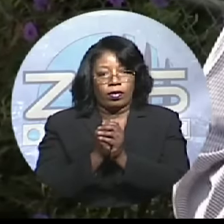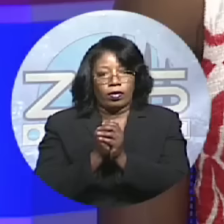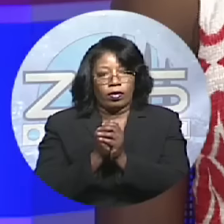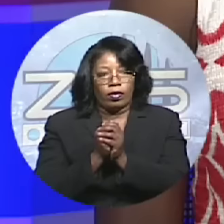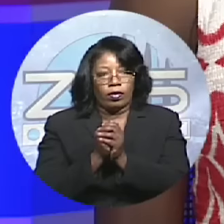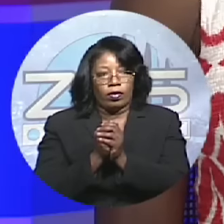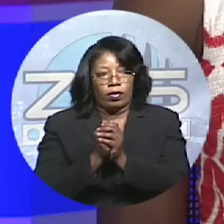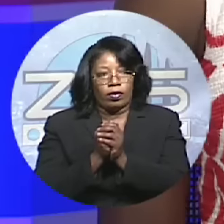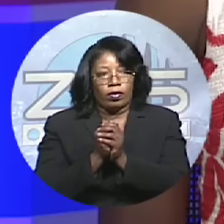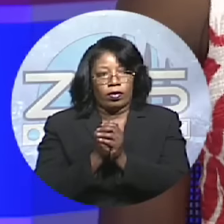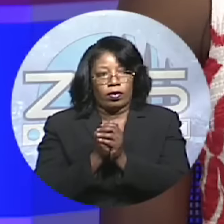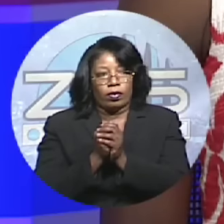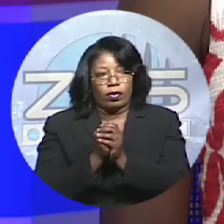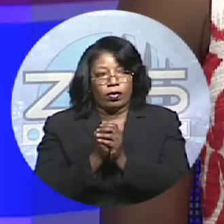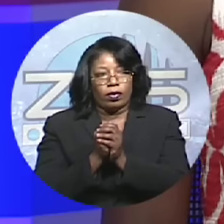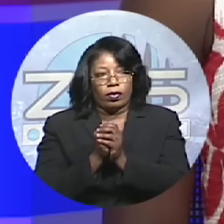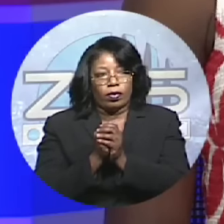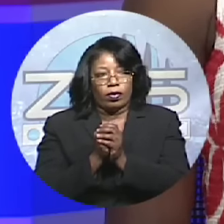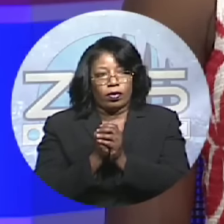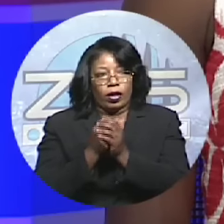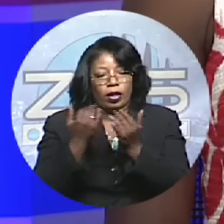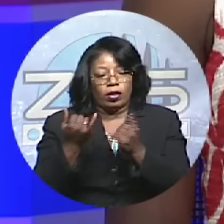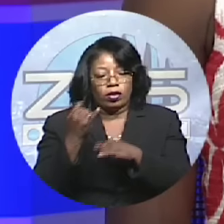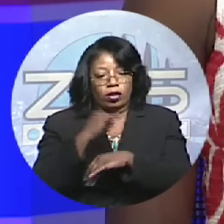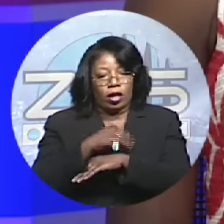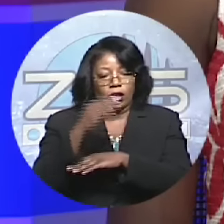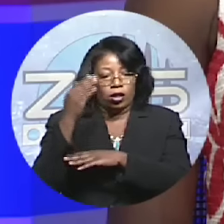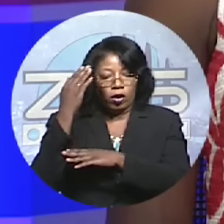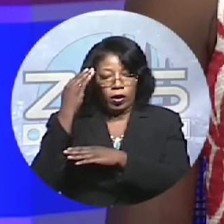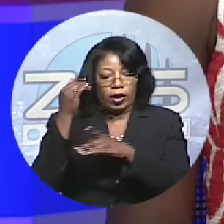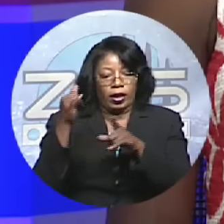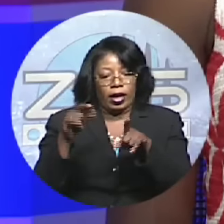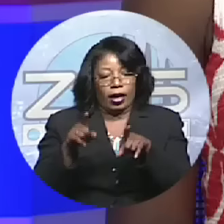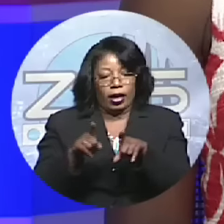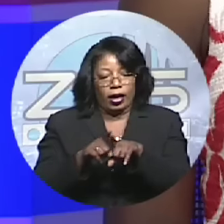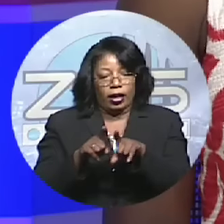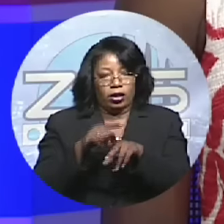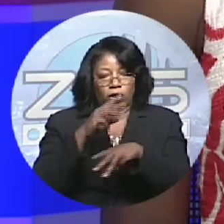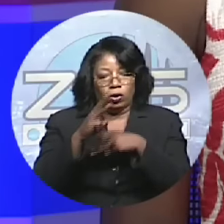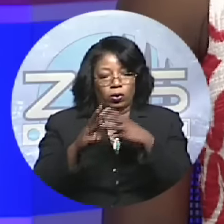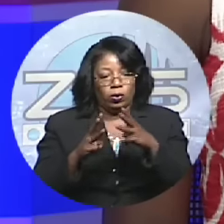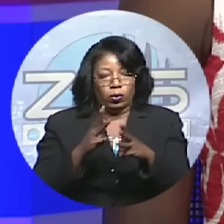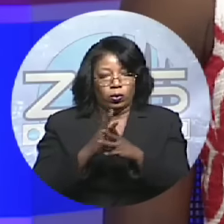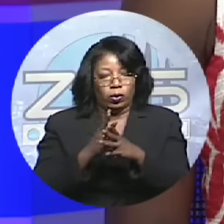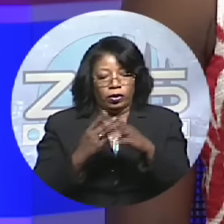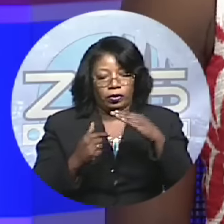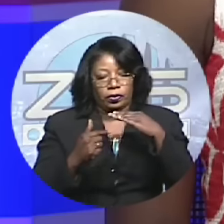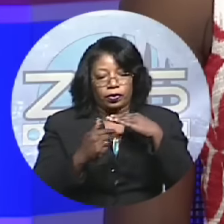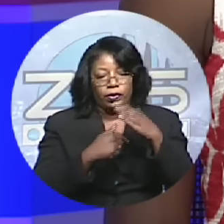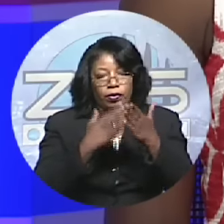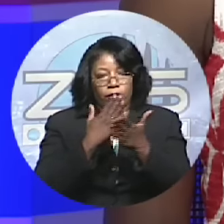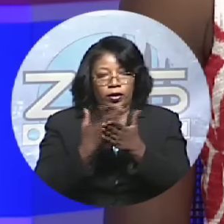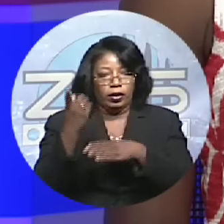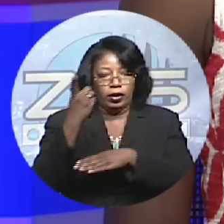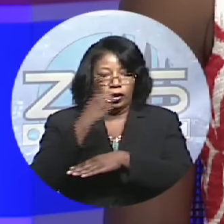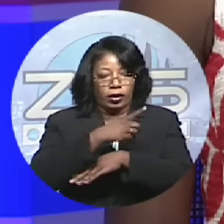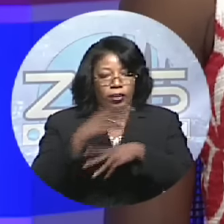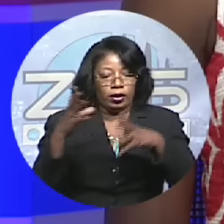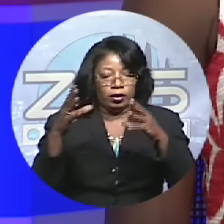News. Thanks so much, Vaughn. And with the day being observed as World Suicide Prevention Day, stakeholders partnered in a forum